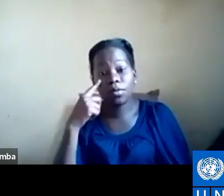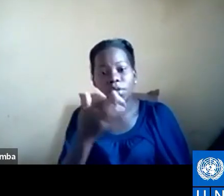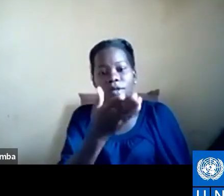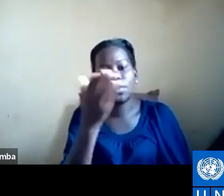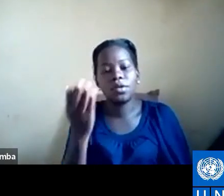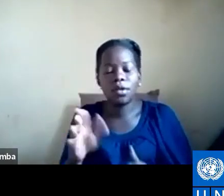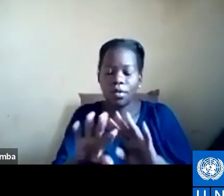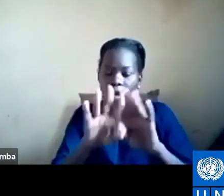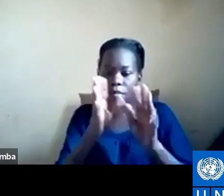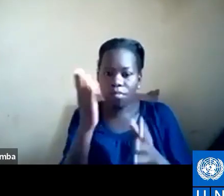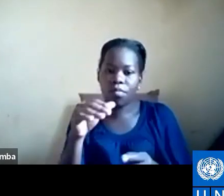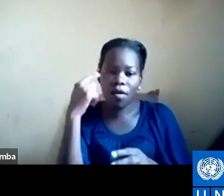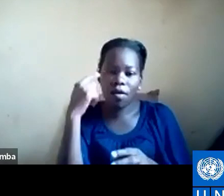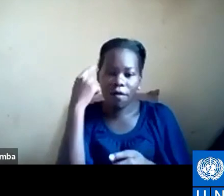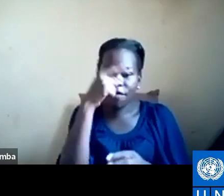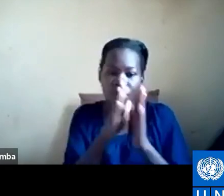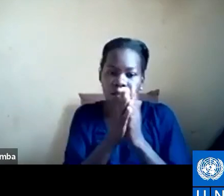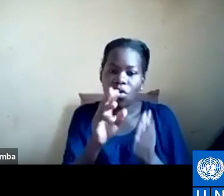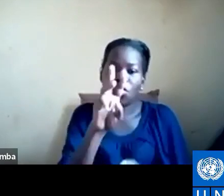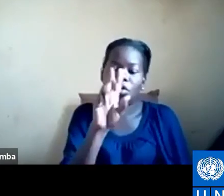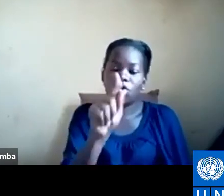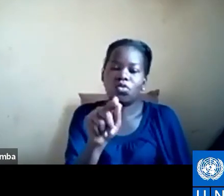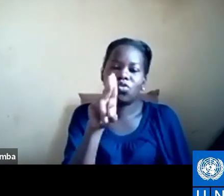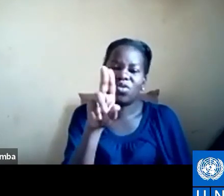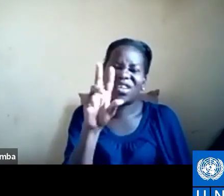on Instagram. But crucially,